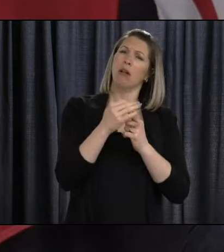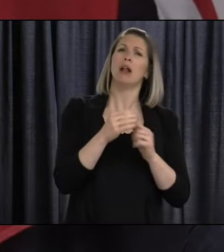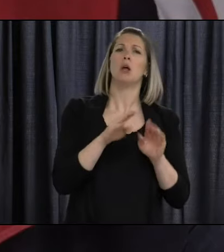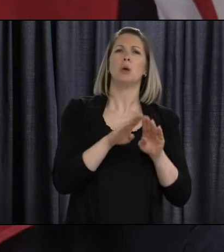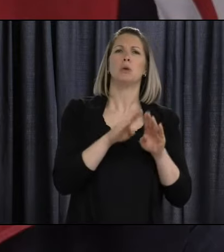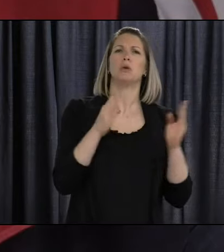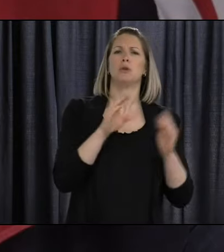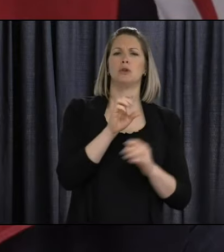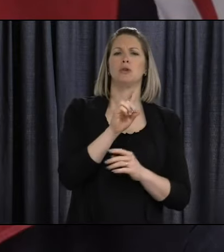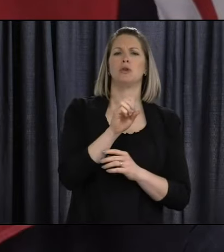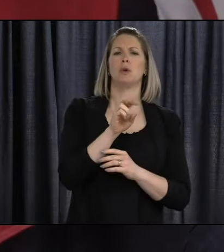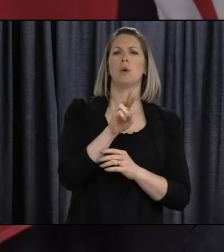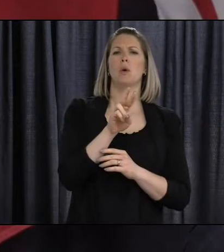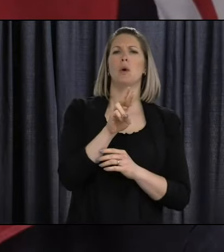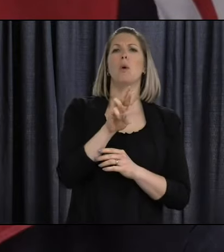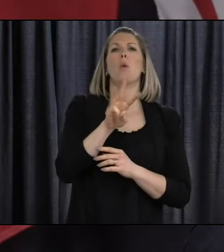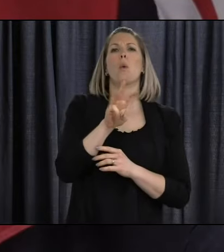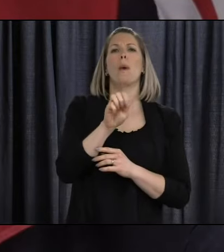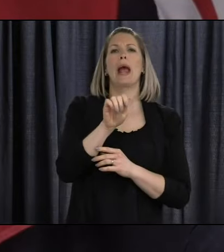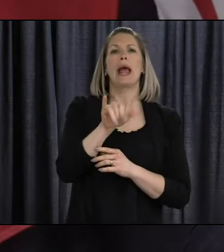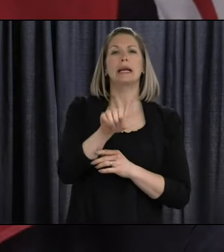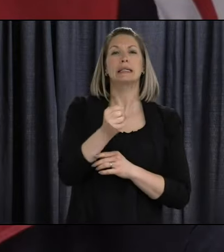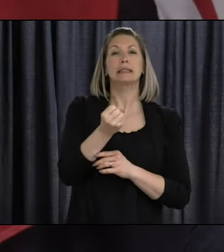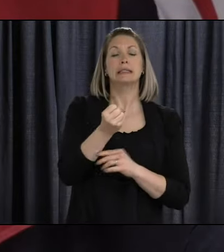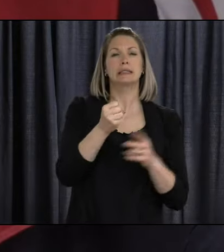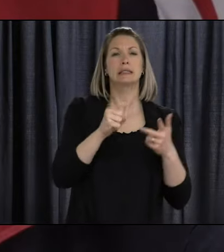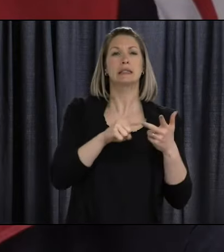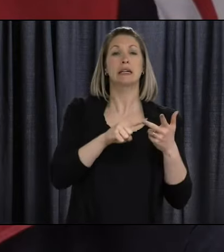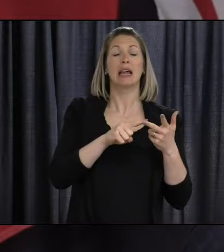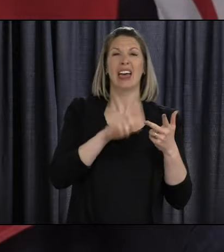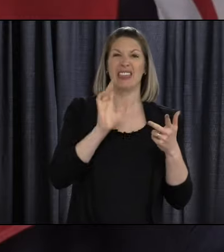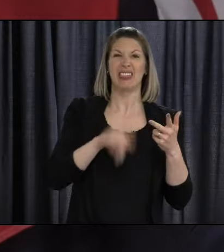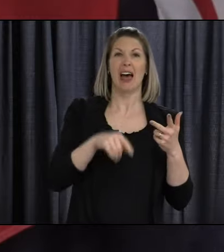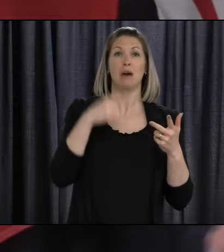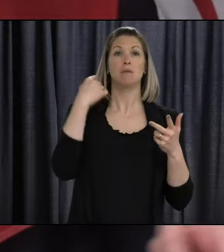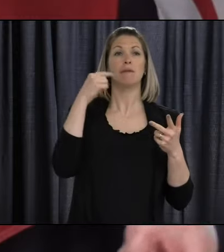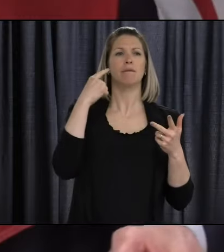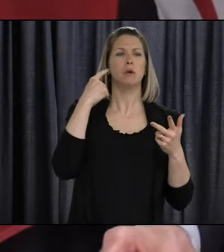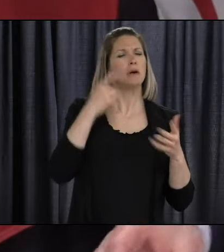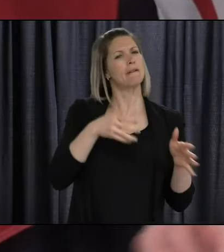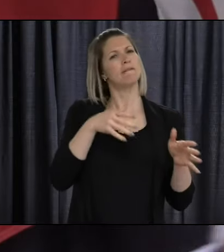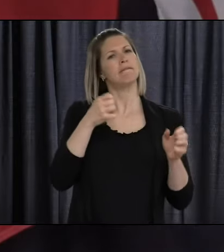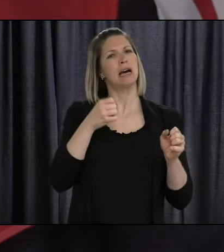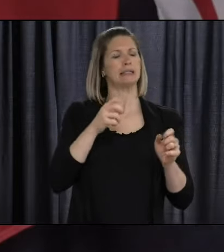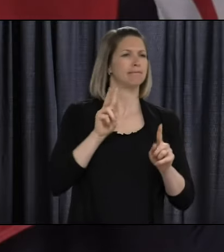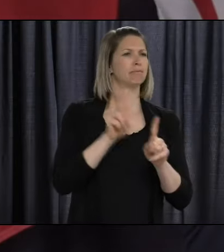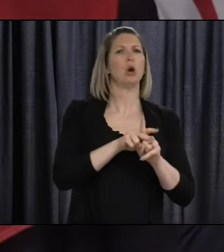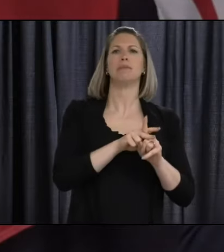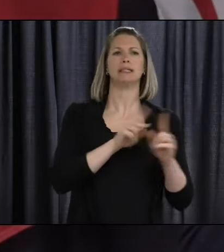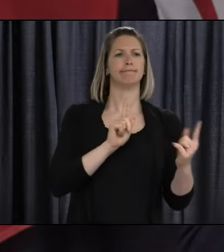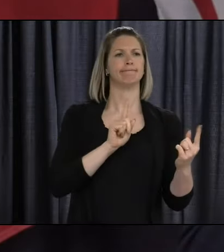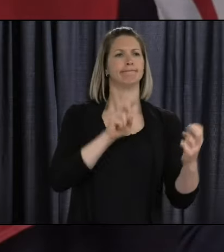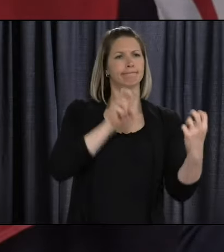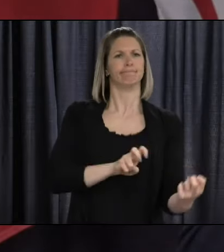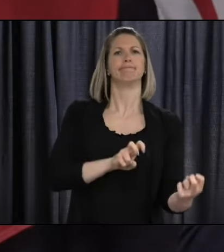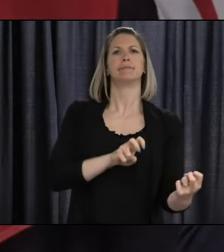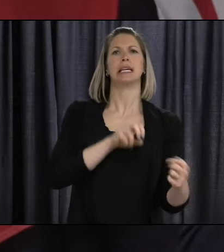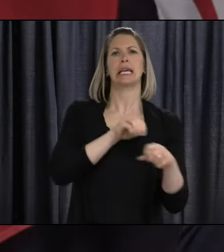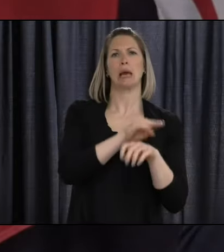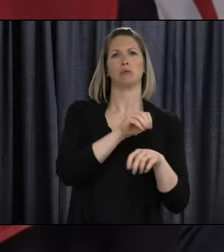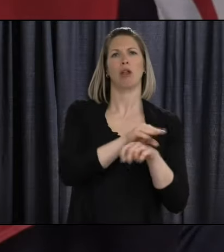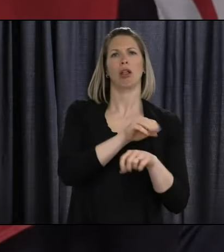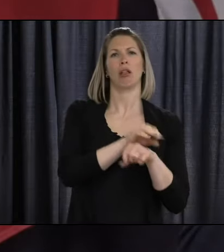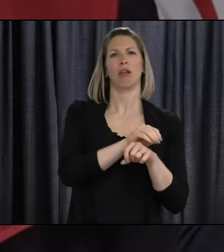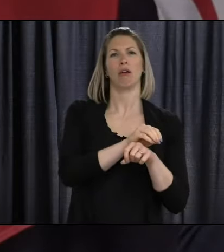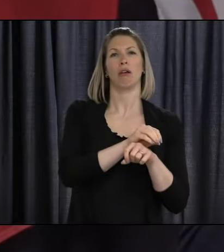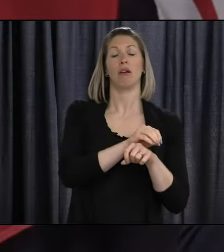Doorways, but Doorways provides rapid access to mental health and addictions counseling. What's great about it is that you